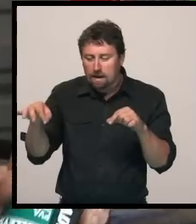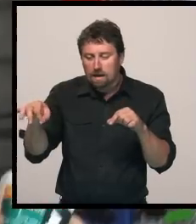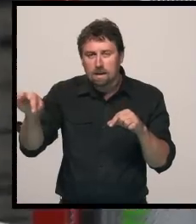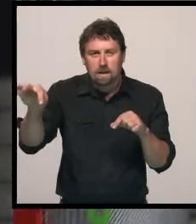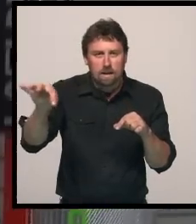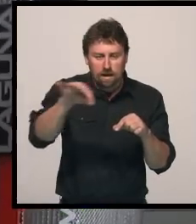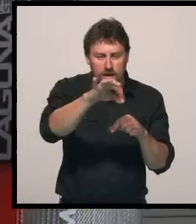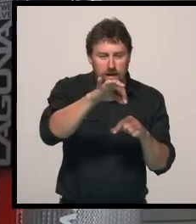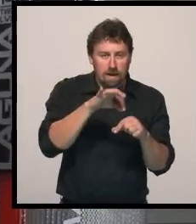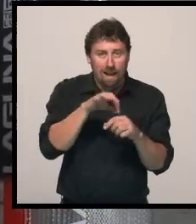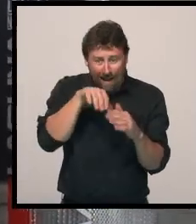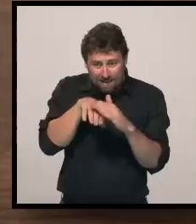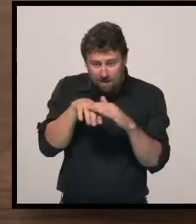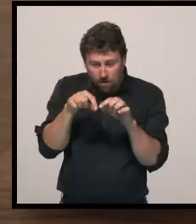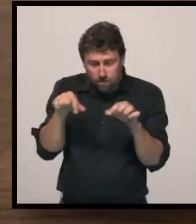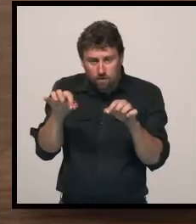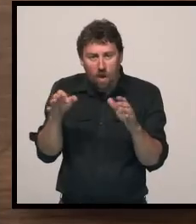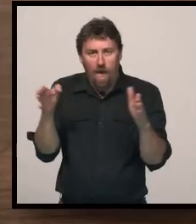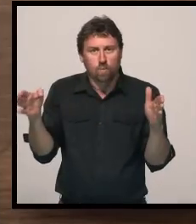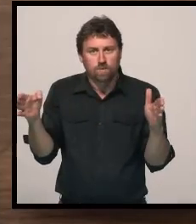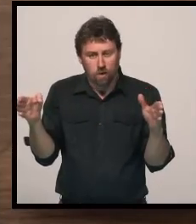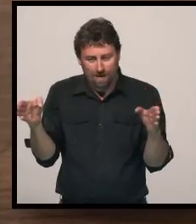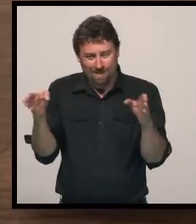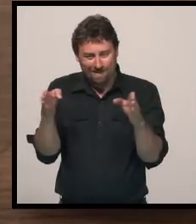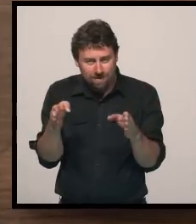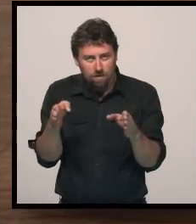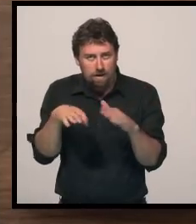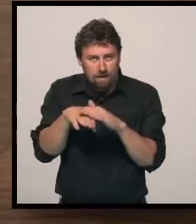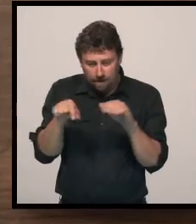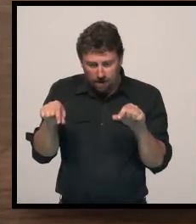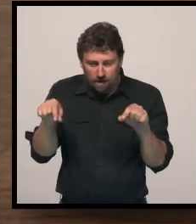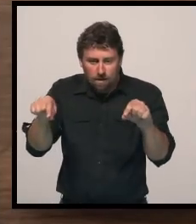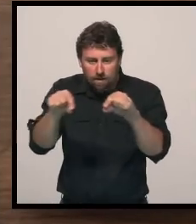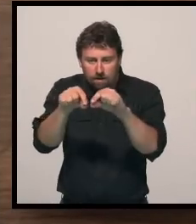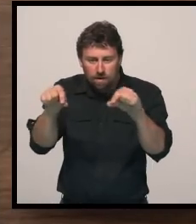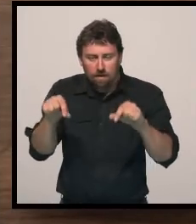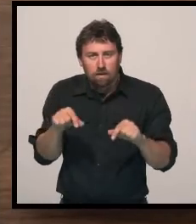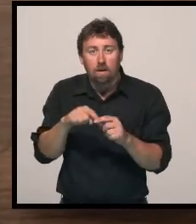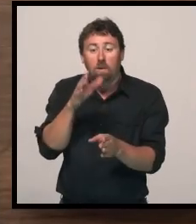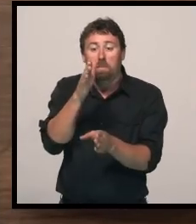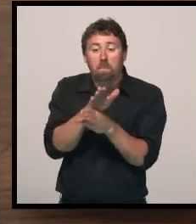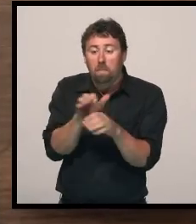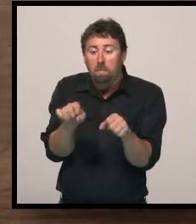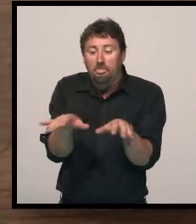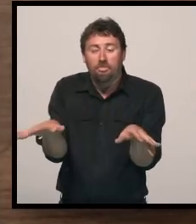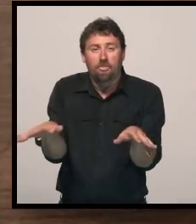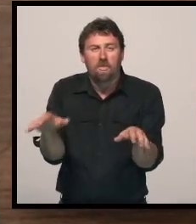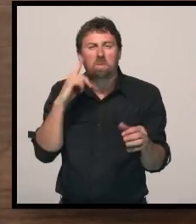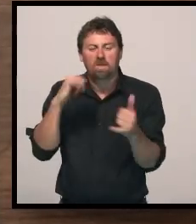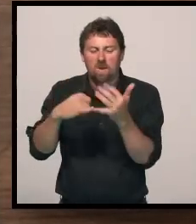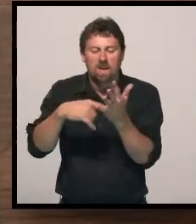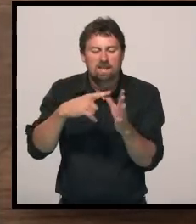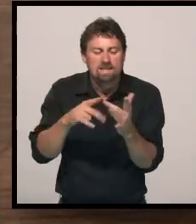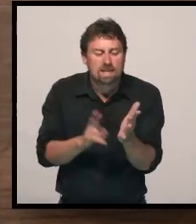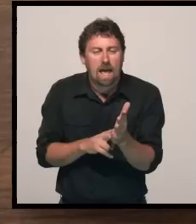on the inside. You don't want to go in too close to the outside, because if it spreads and then you stain or try and